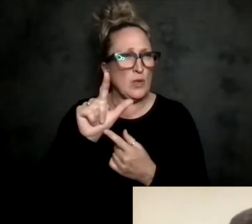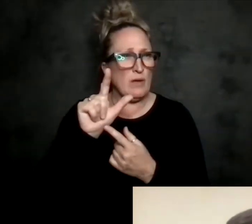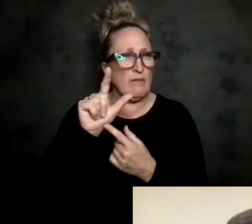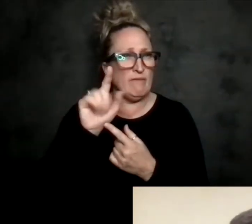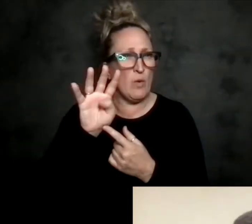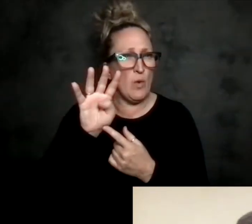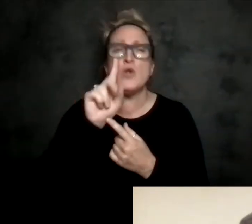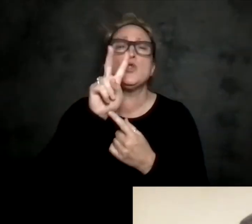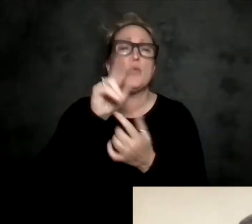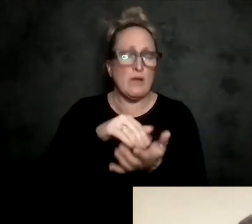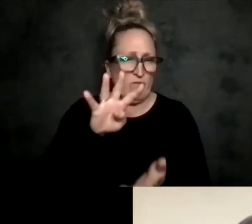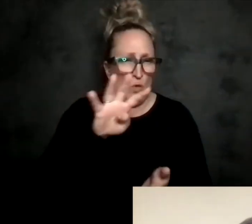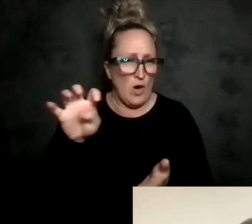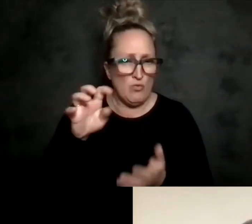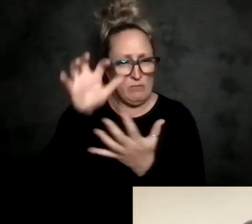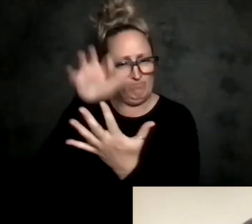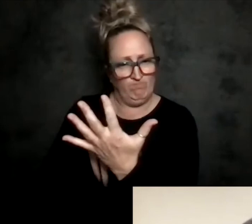character statement.